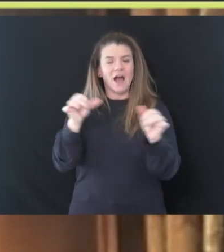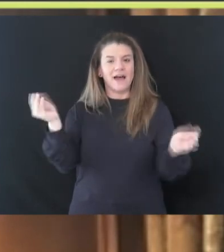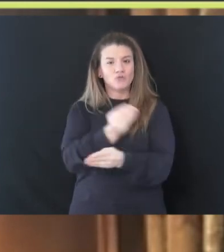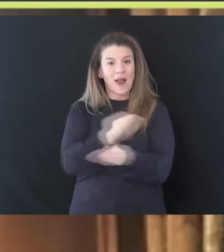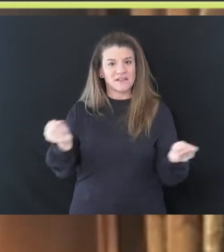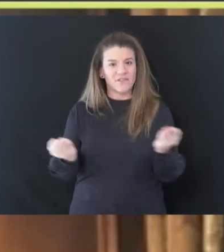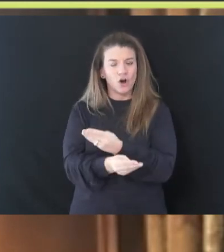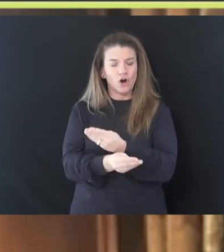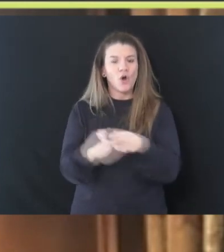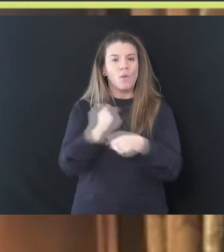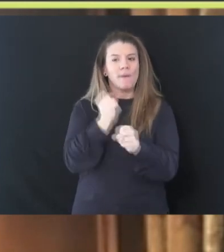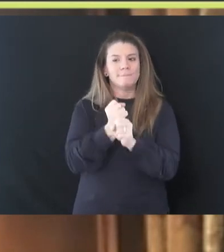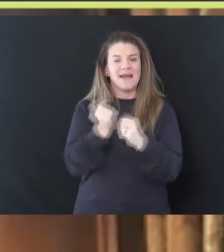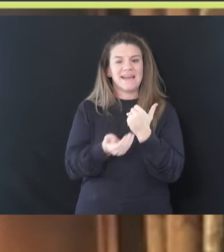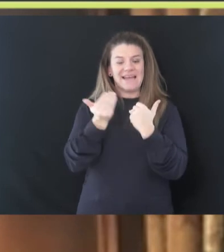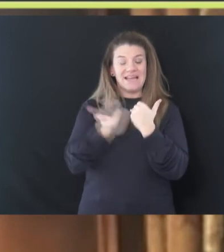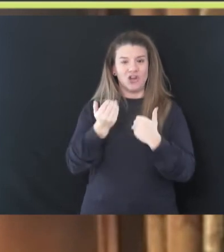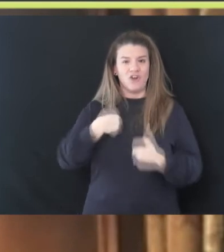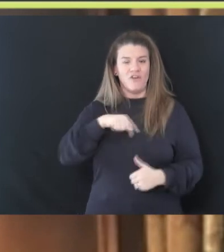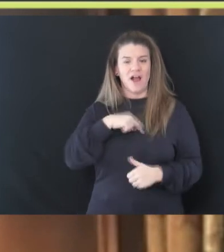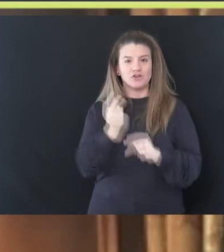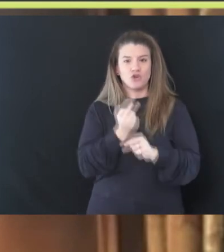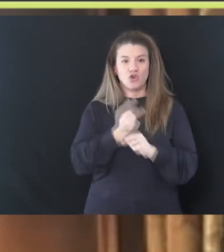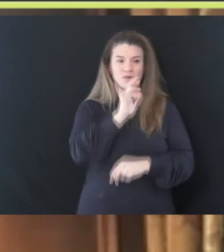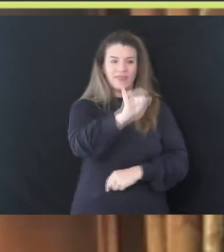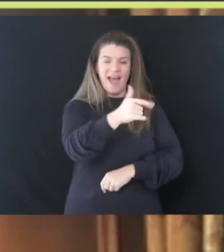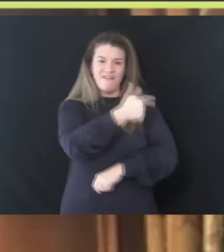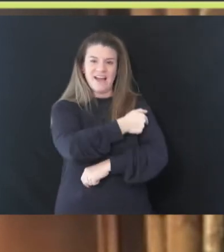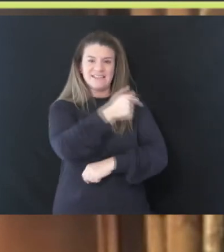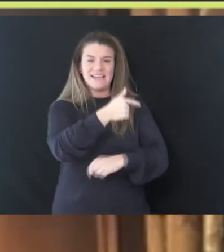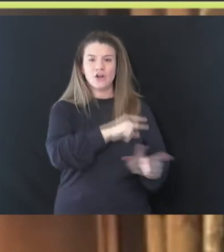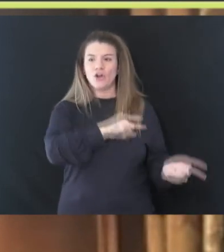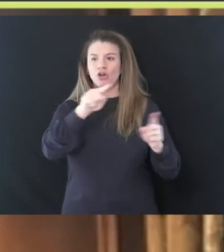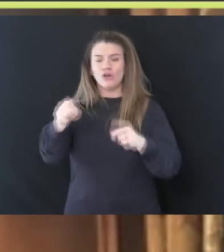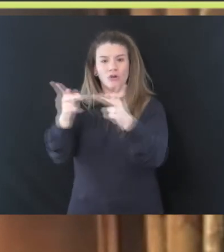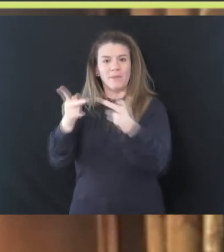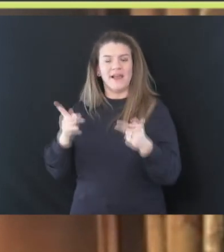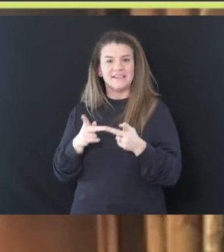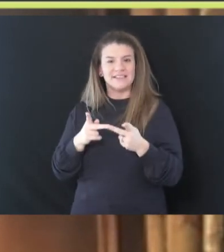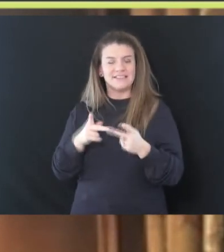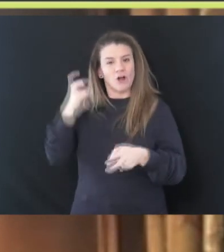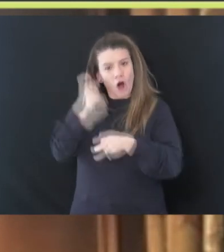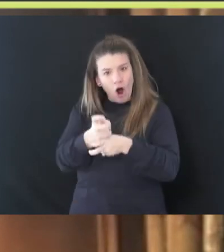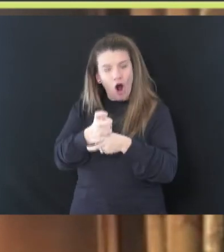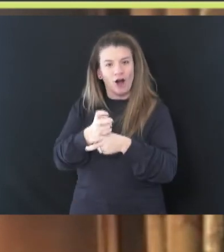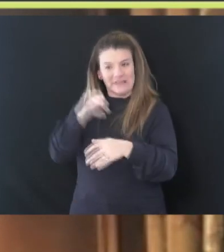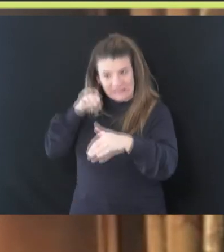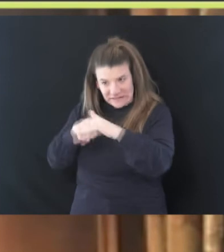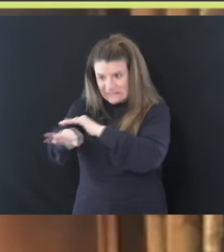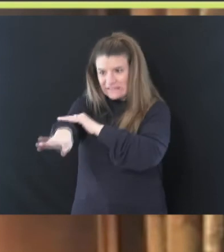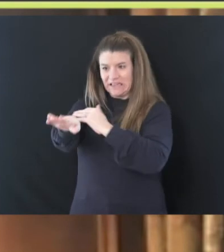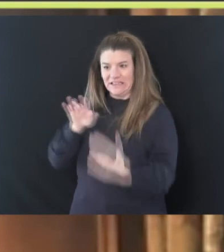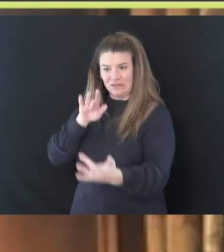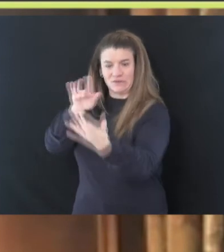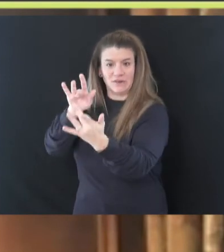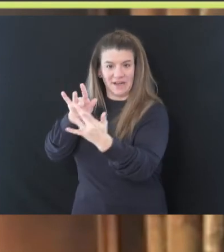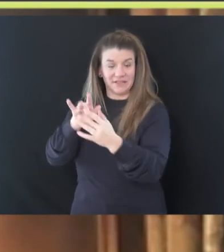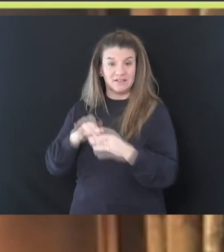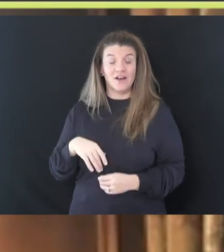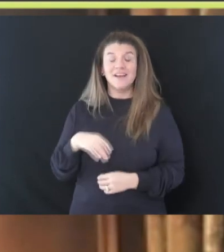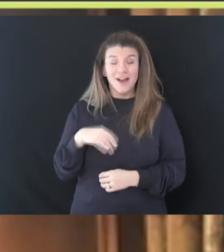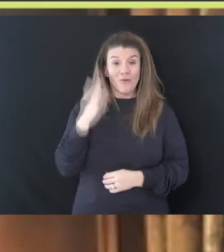much easier for us to take that vaccine into parts of West Virginia that may be more difficult to take a vaccine, say like